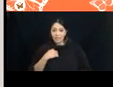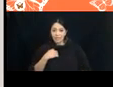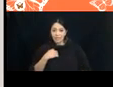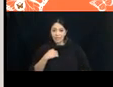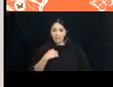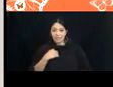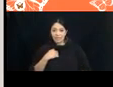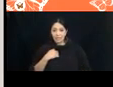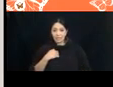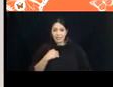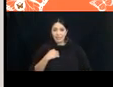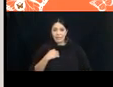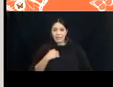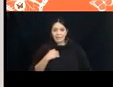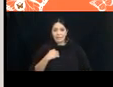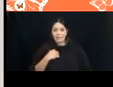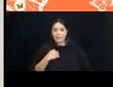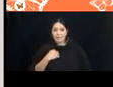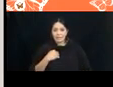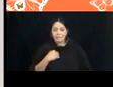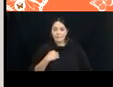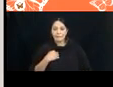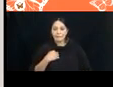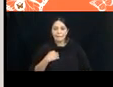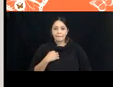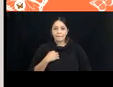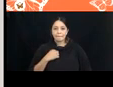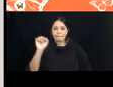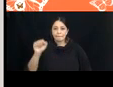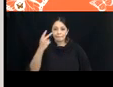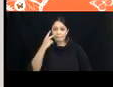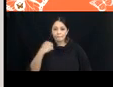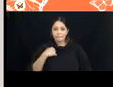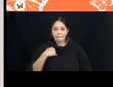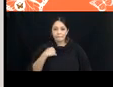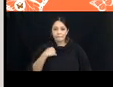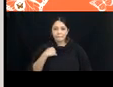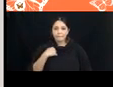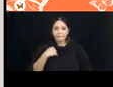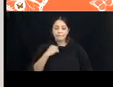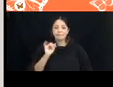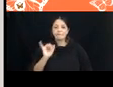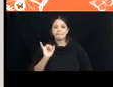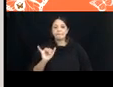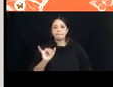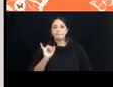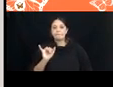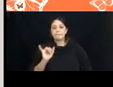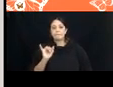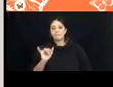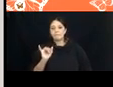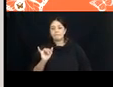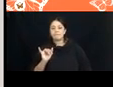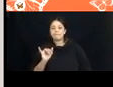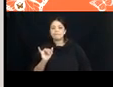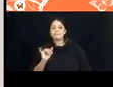you here. The concept of race has always been used to gain and keep power, whether financially or politically.